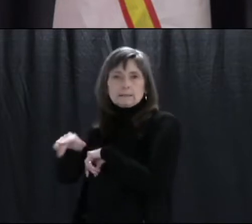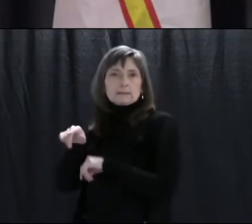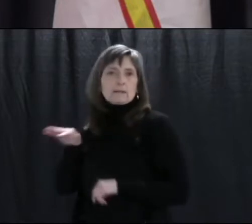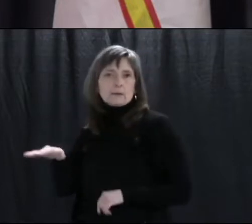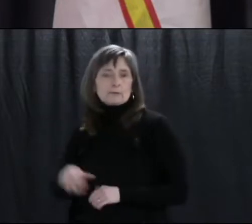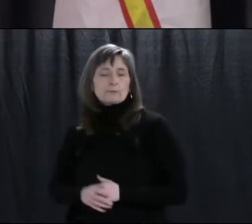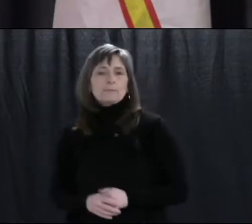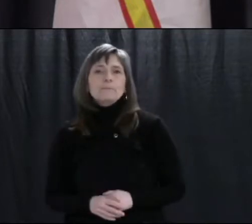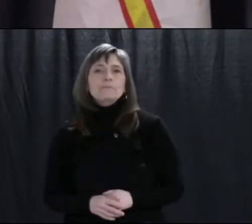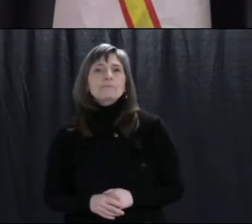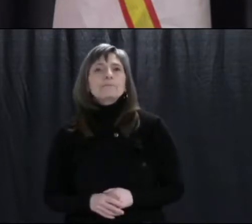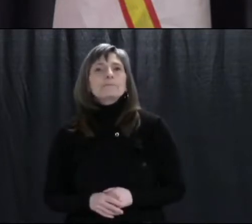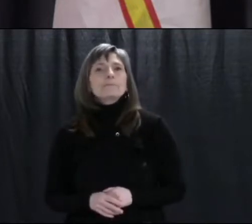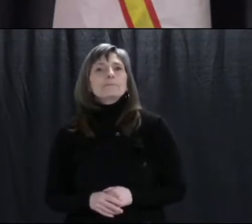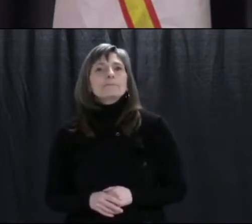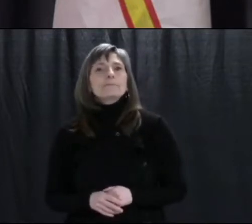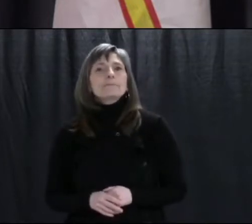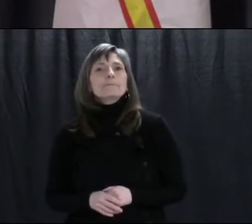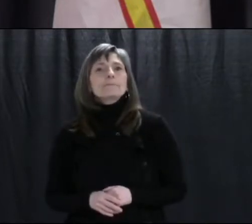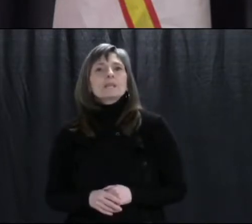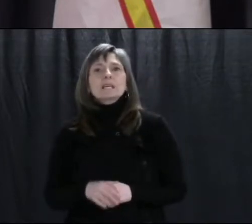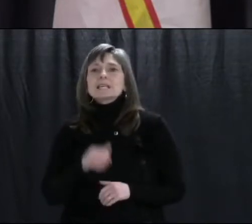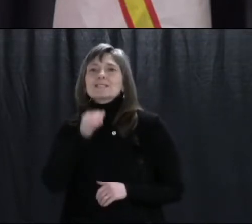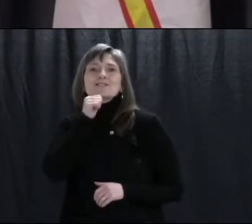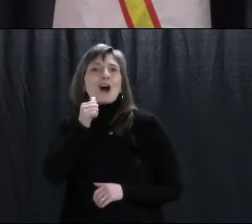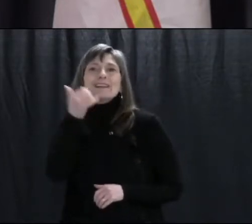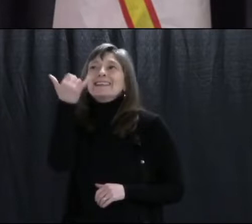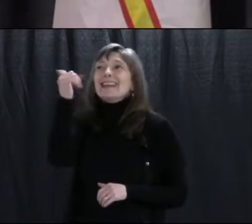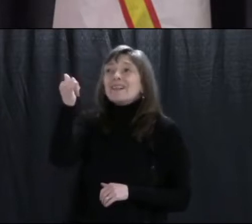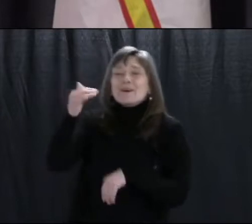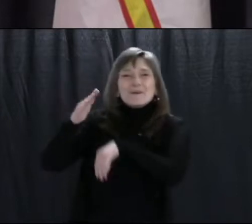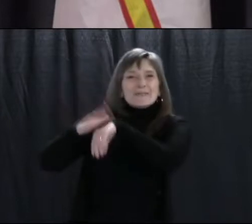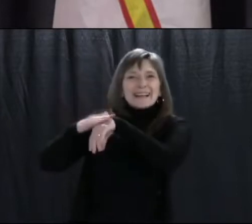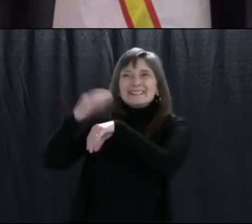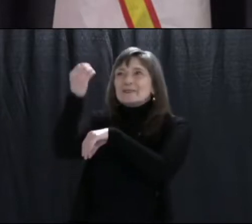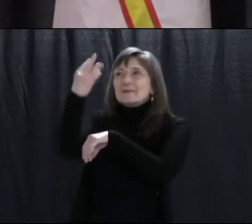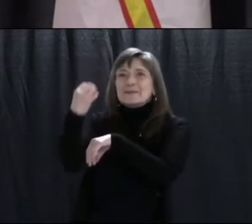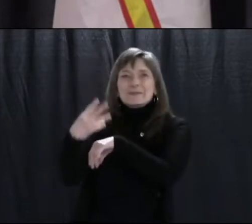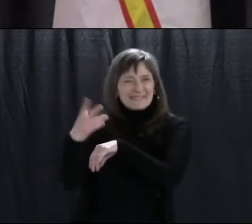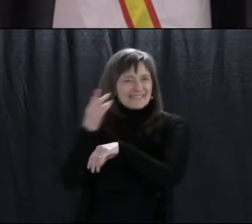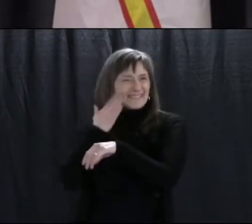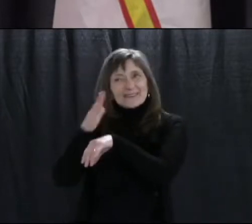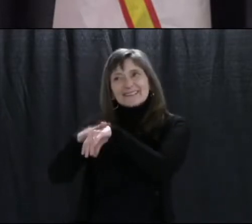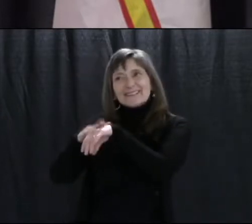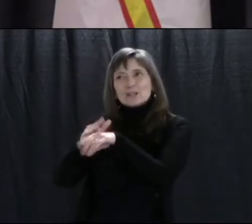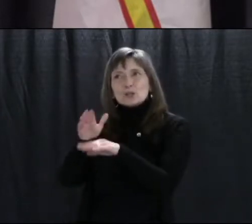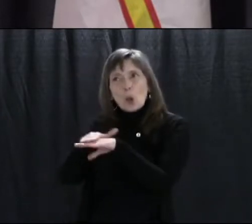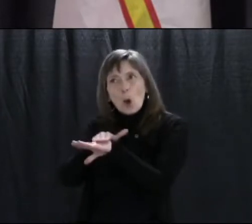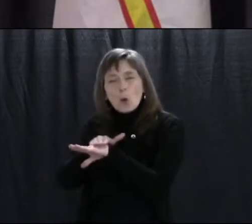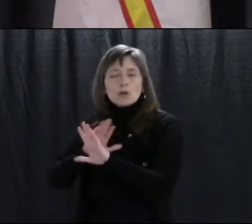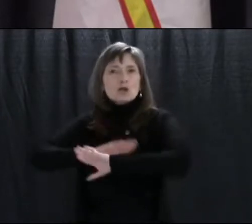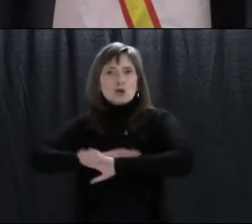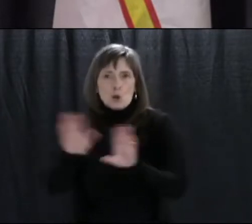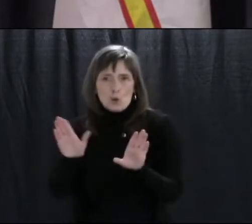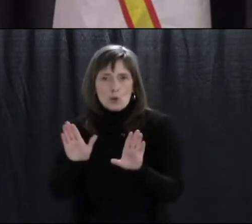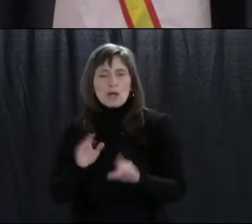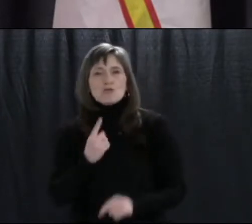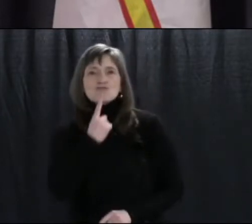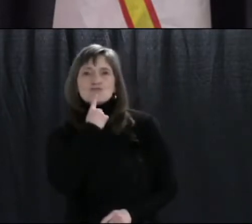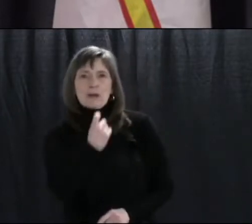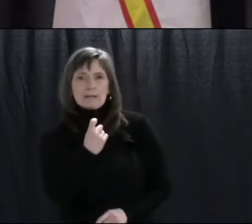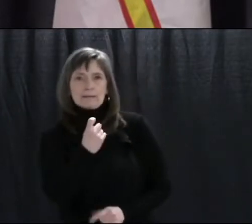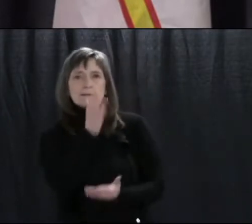This is not a cautious yellow light. This is a bright red light. We are asking for